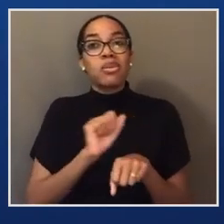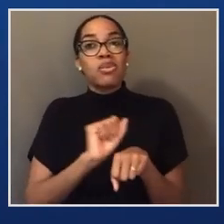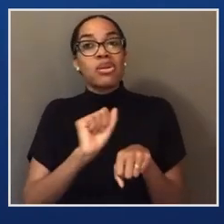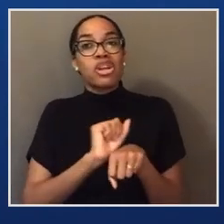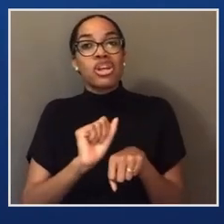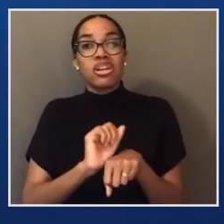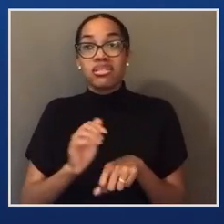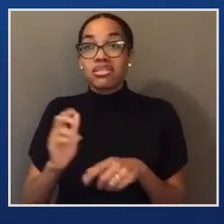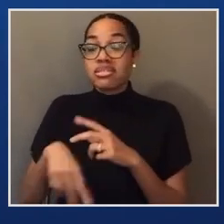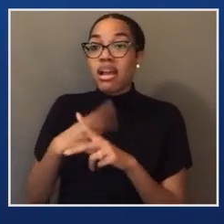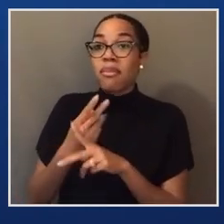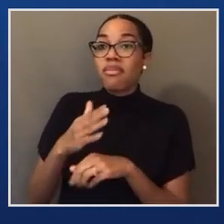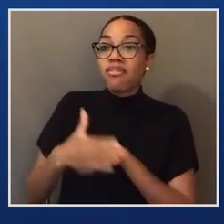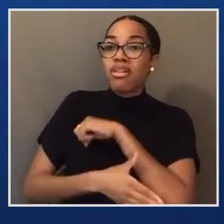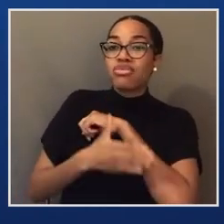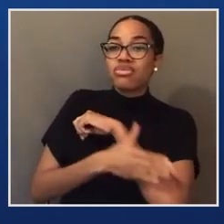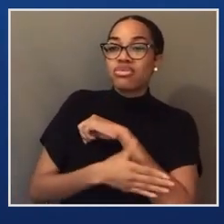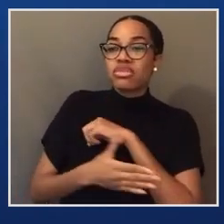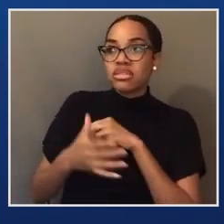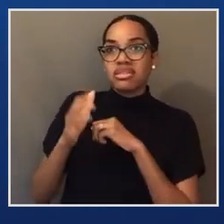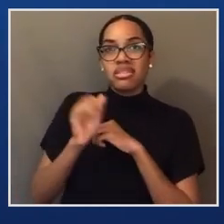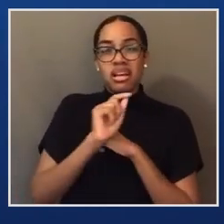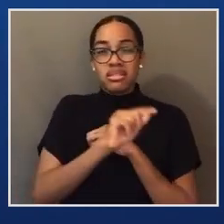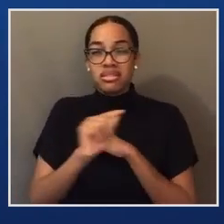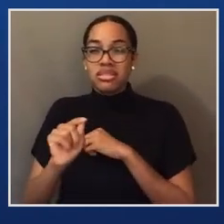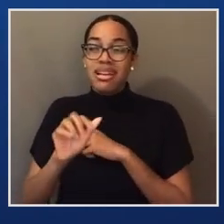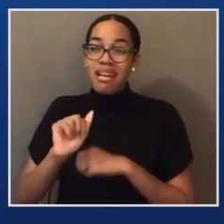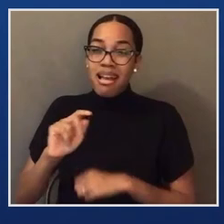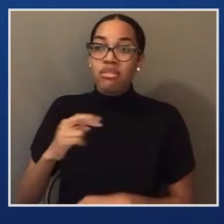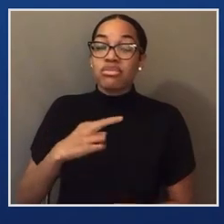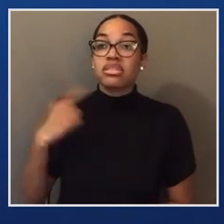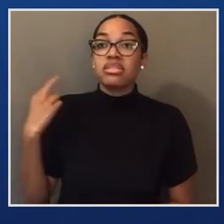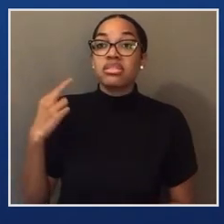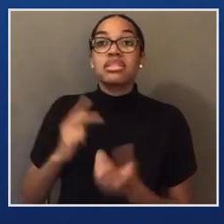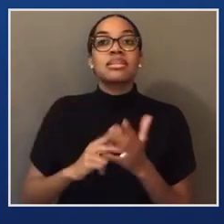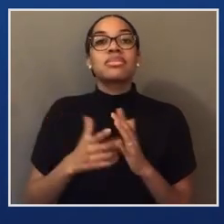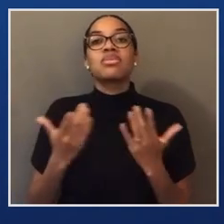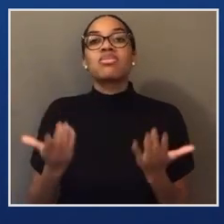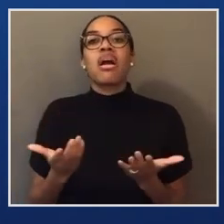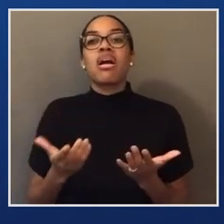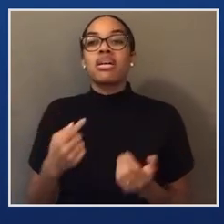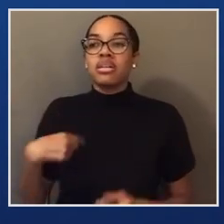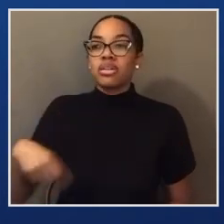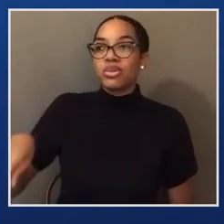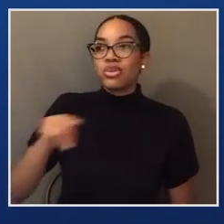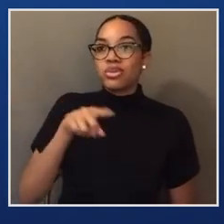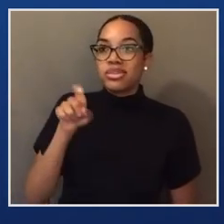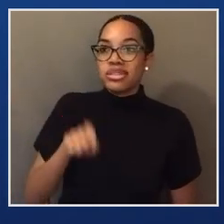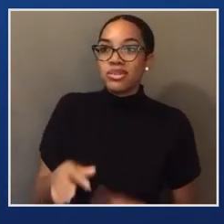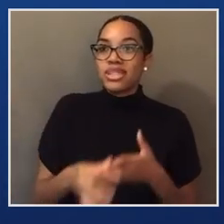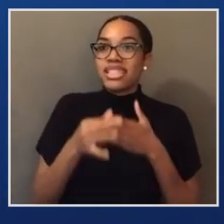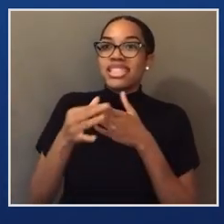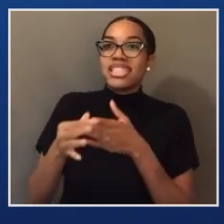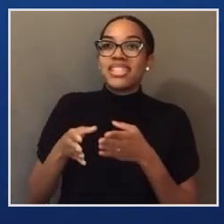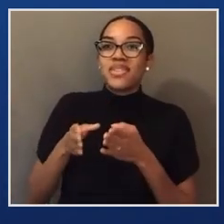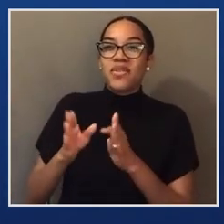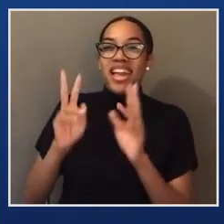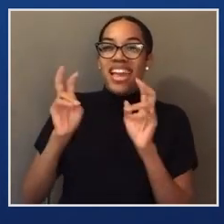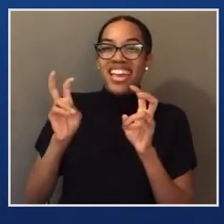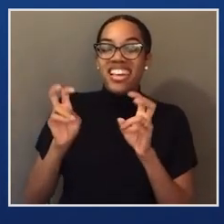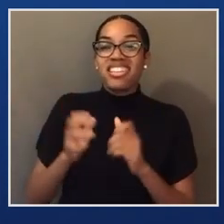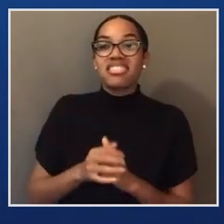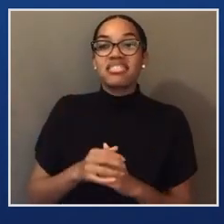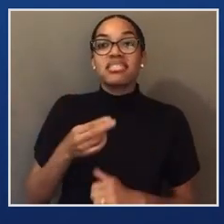do what we always do, and that is lead the way. HBCUs have played such an important role